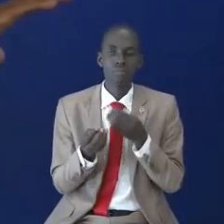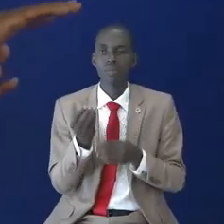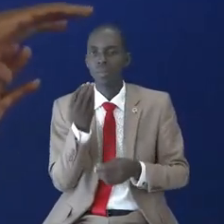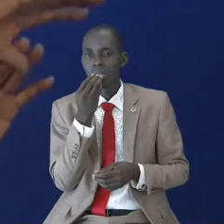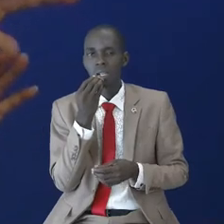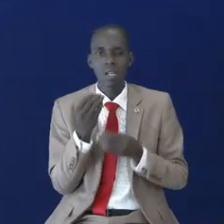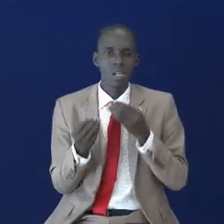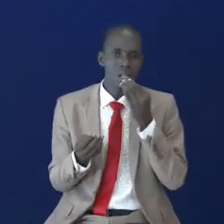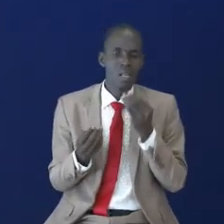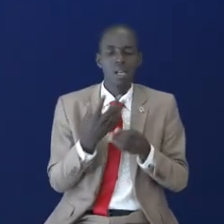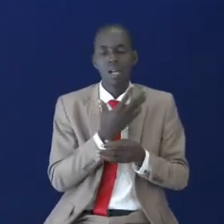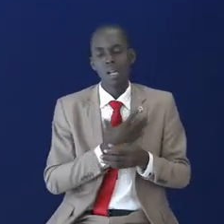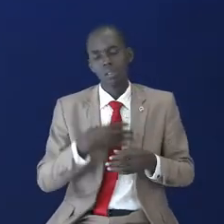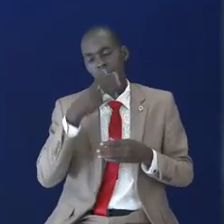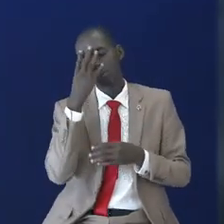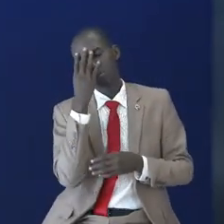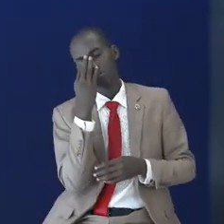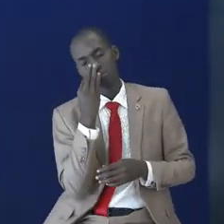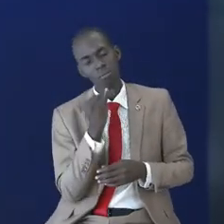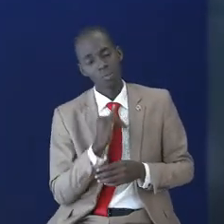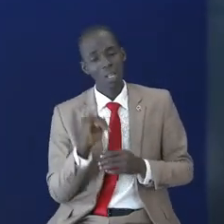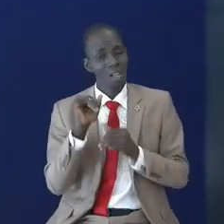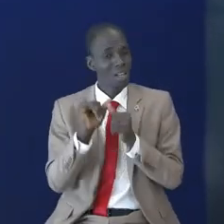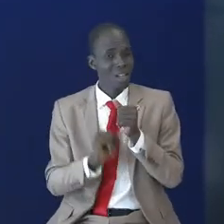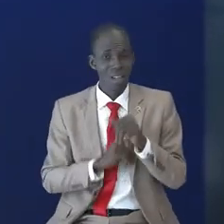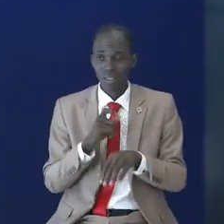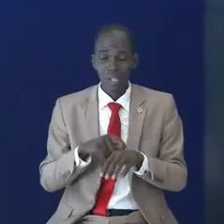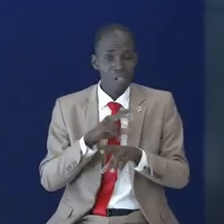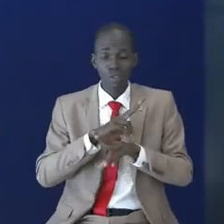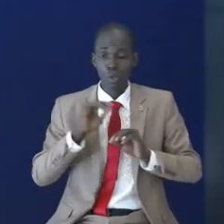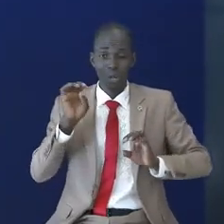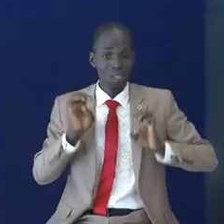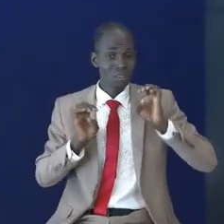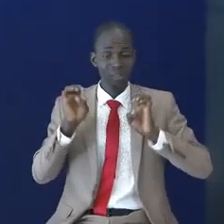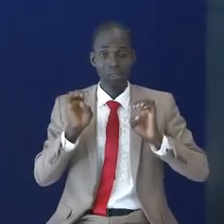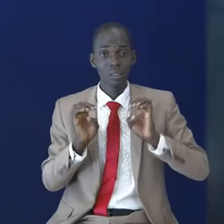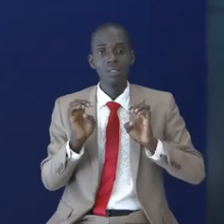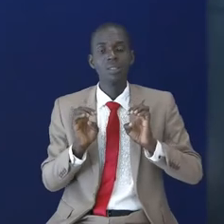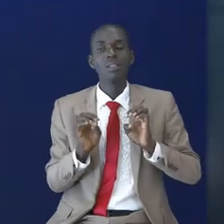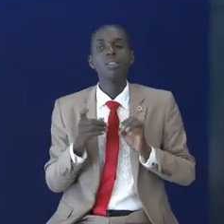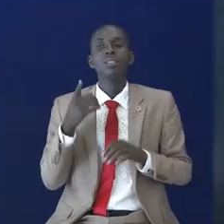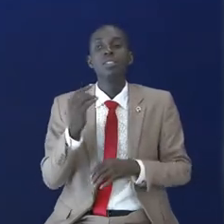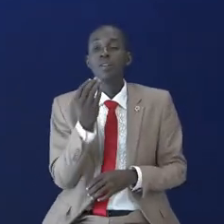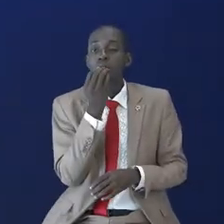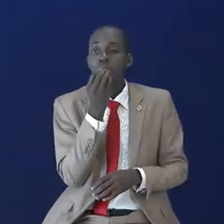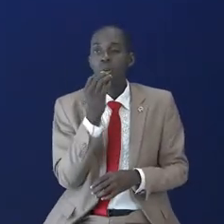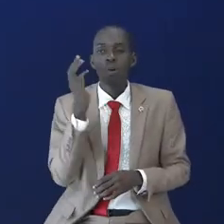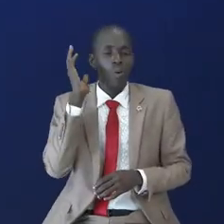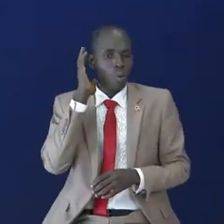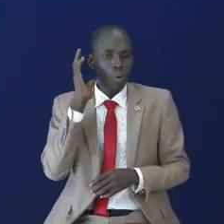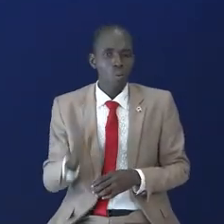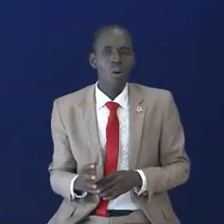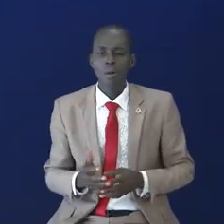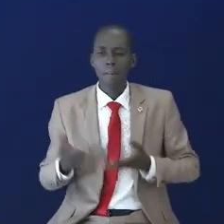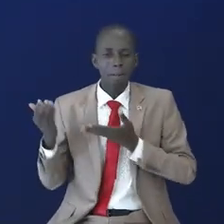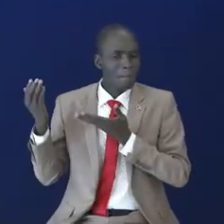were lying on the bed every time, no exercise, the food will deposit a